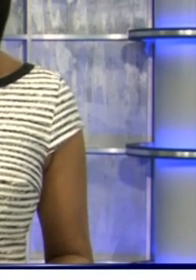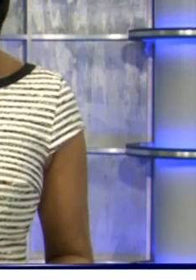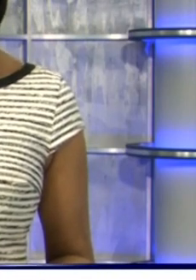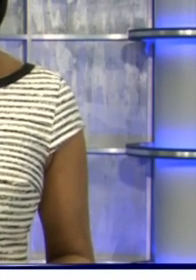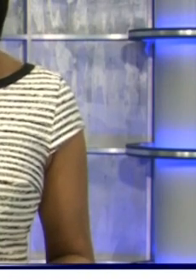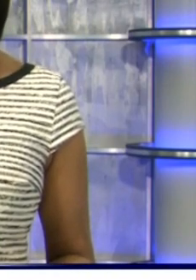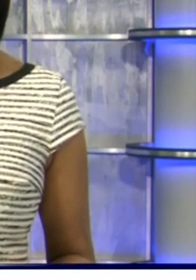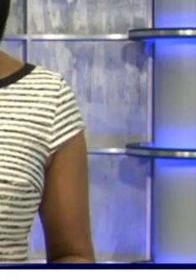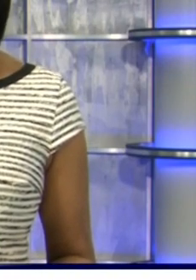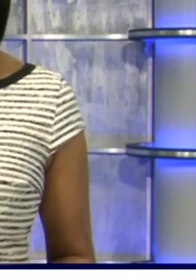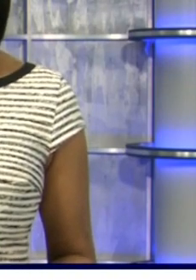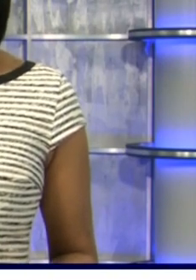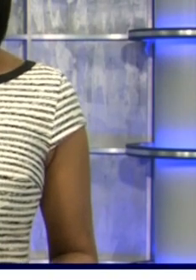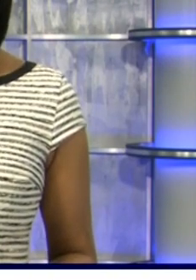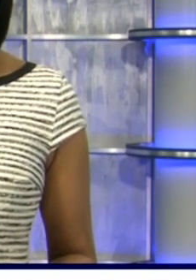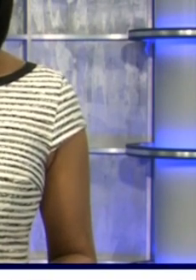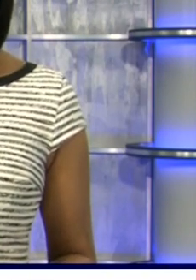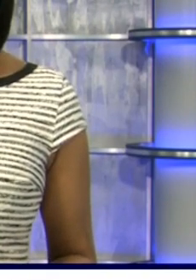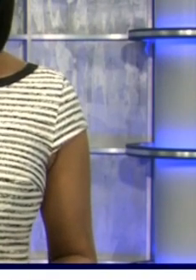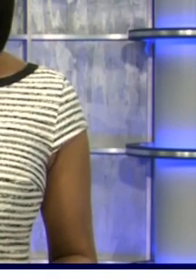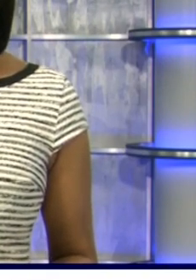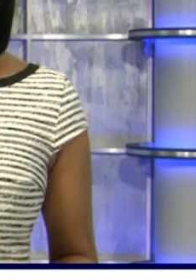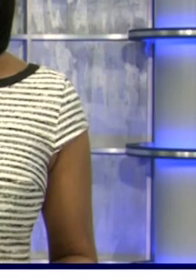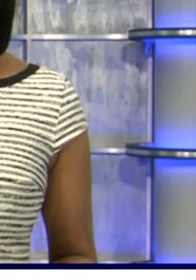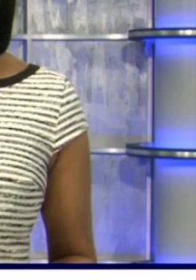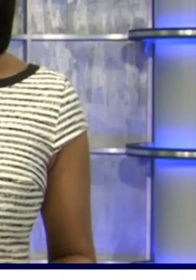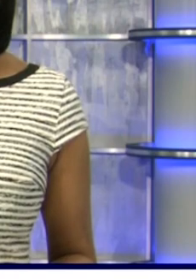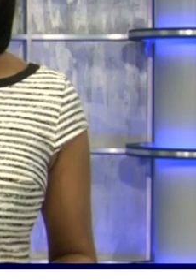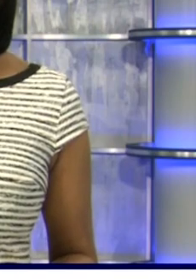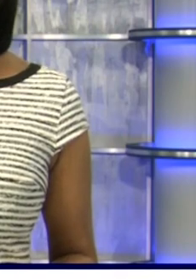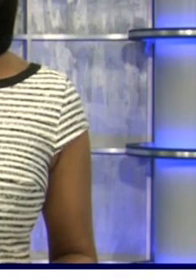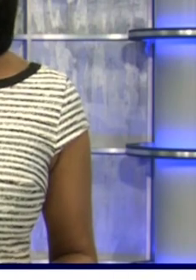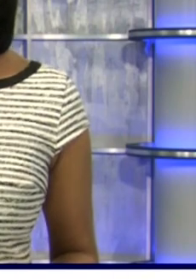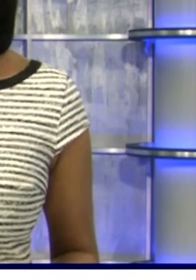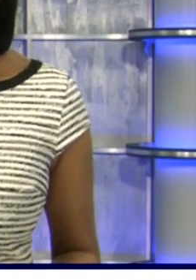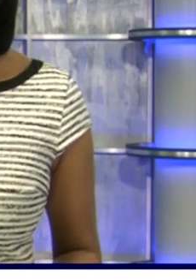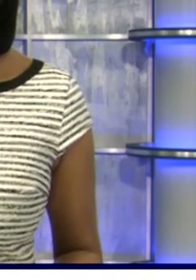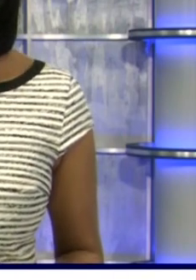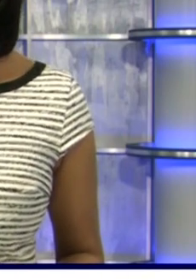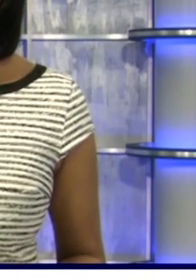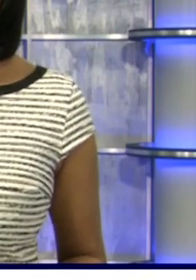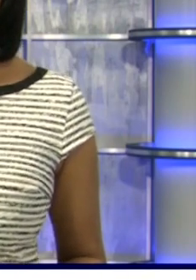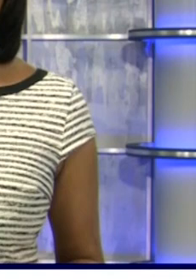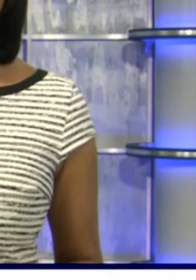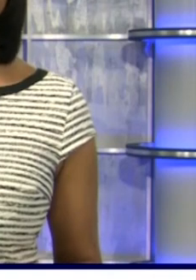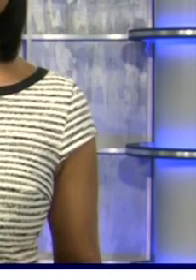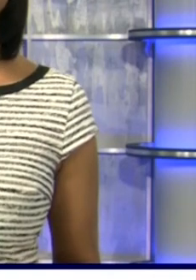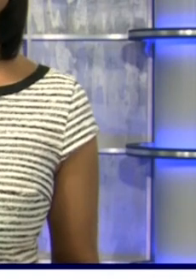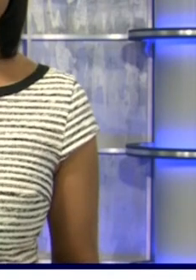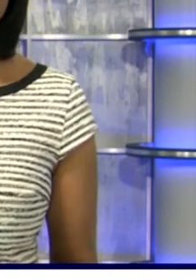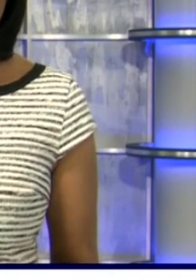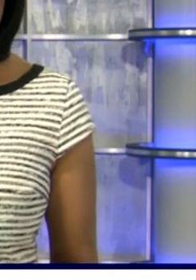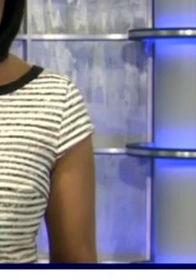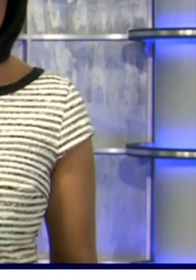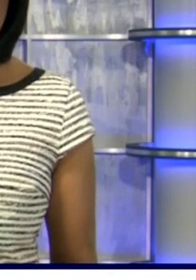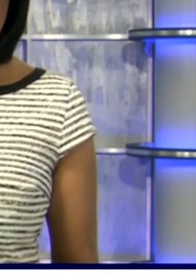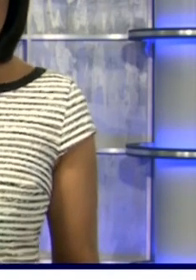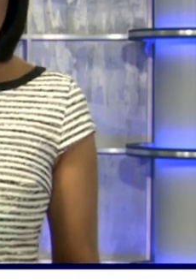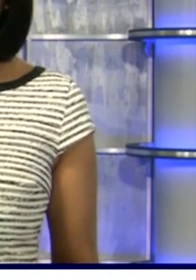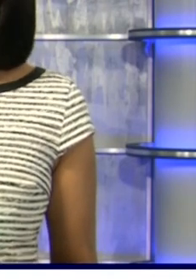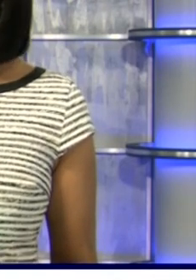Church vandalized. An amendment to a bill debated in the Senate allowing for government to embrace technology to conduct its